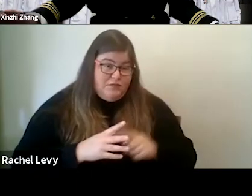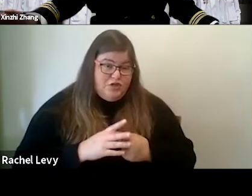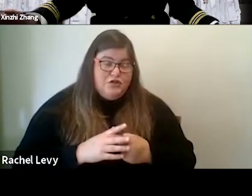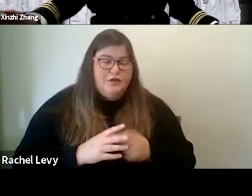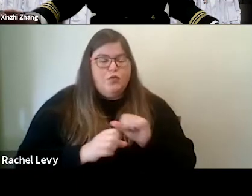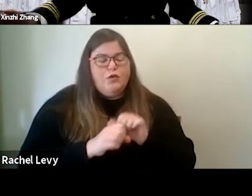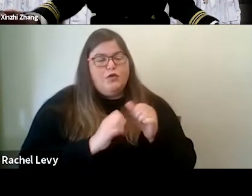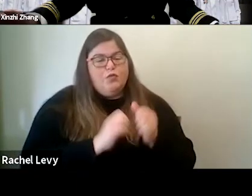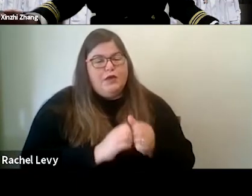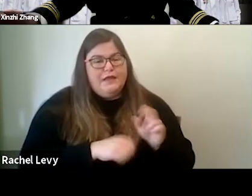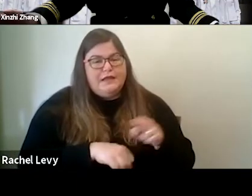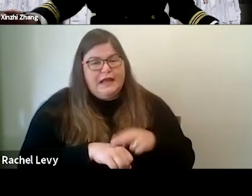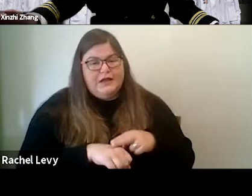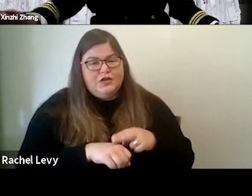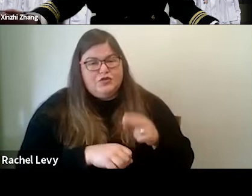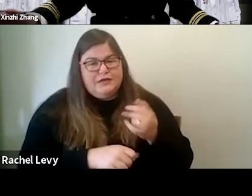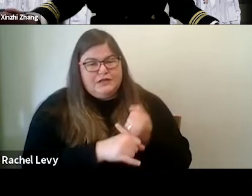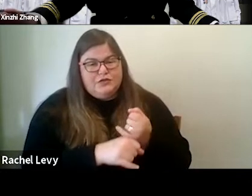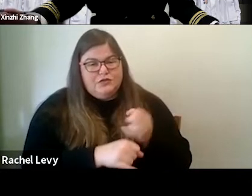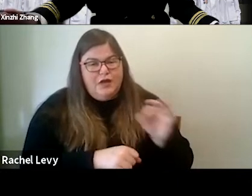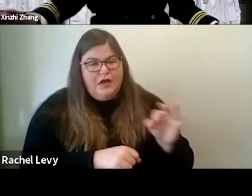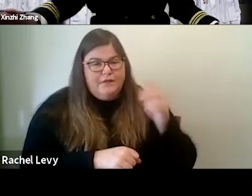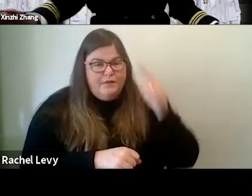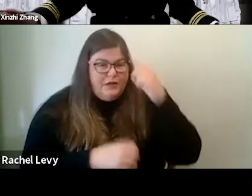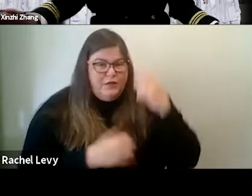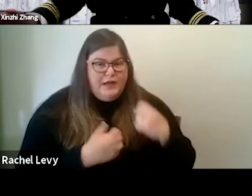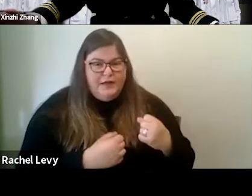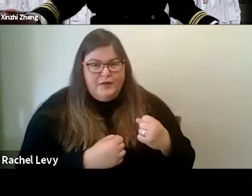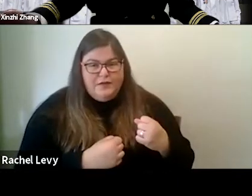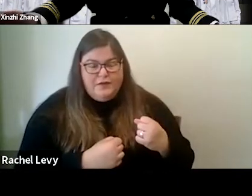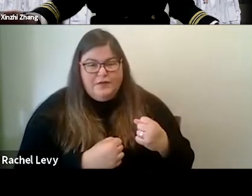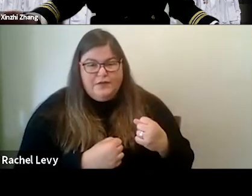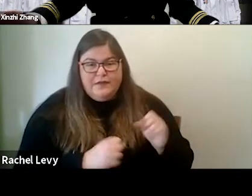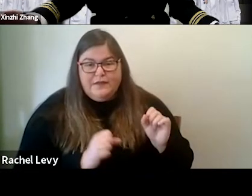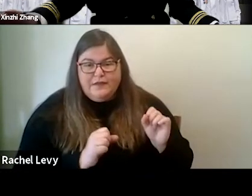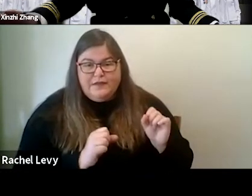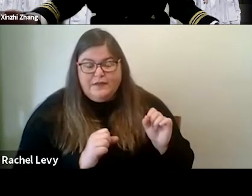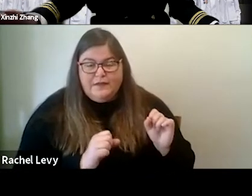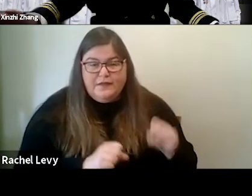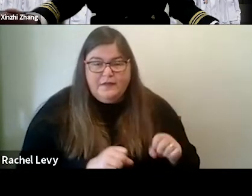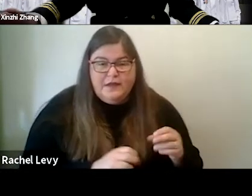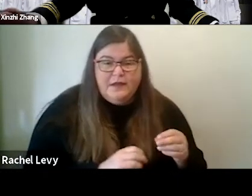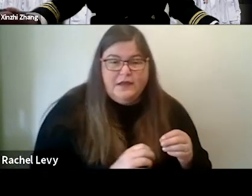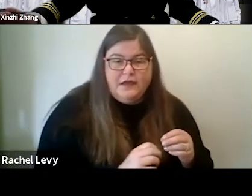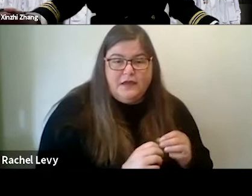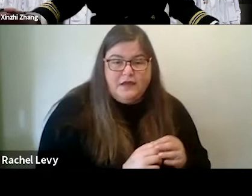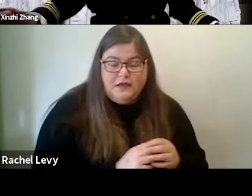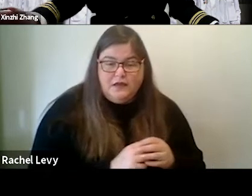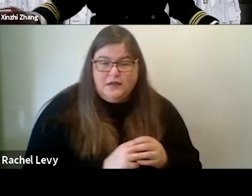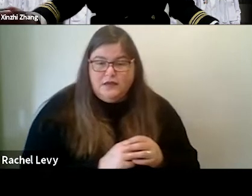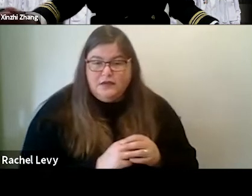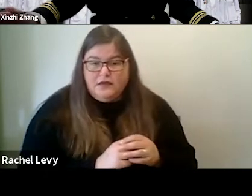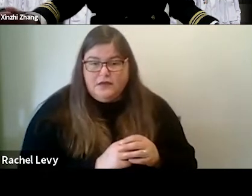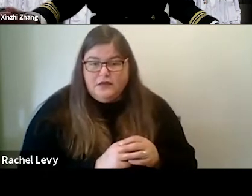Health and Kevin Foundation issued the first national essay contest to increase